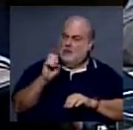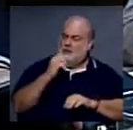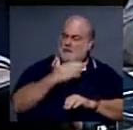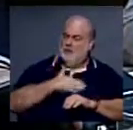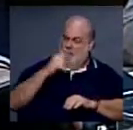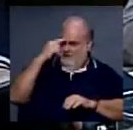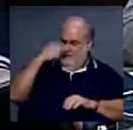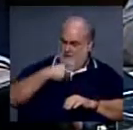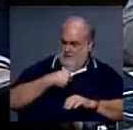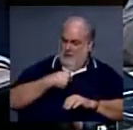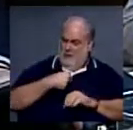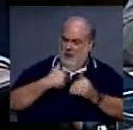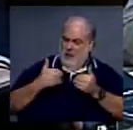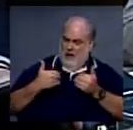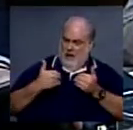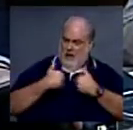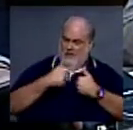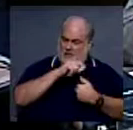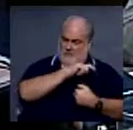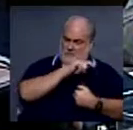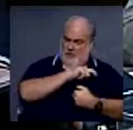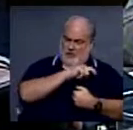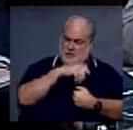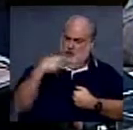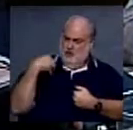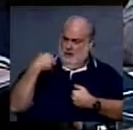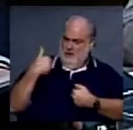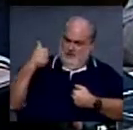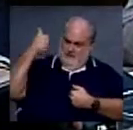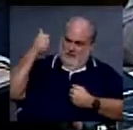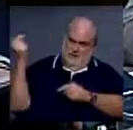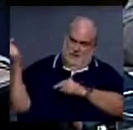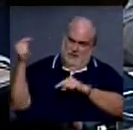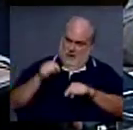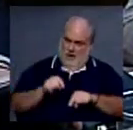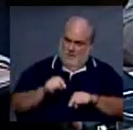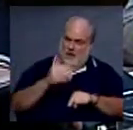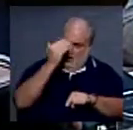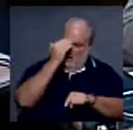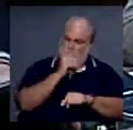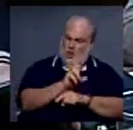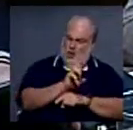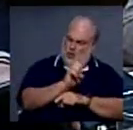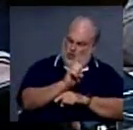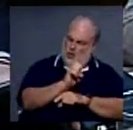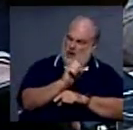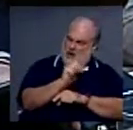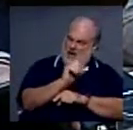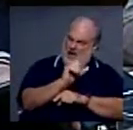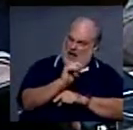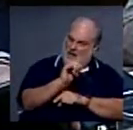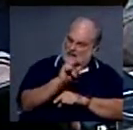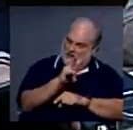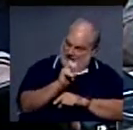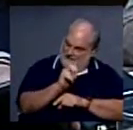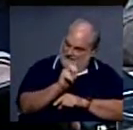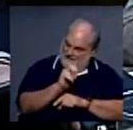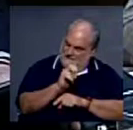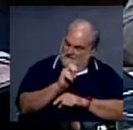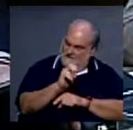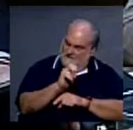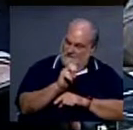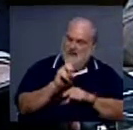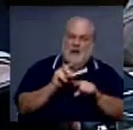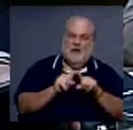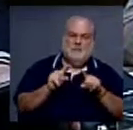us, you know, sometimes I know it's very reactive, our police enforcement, but until